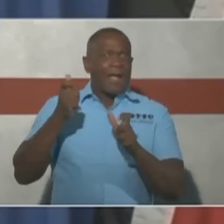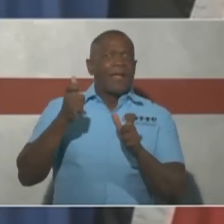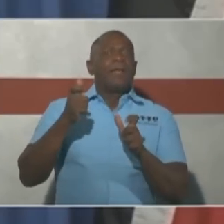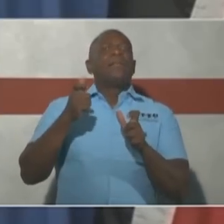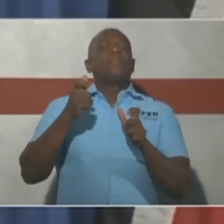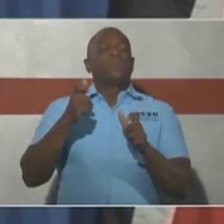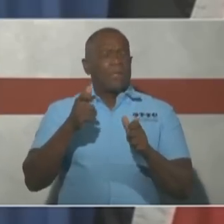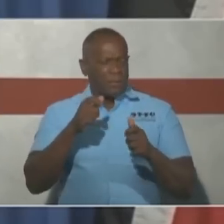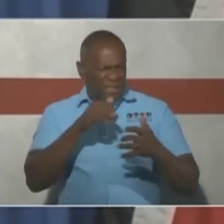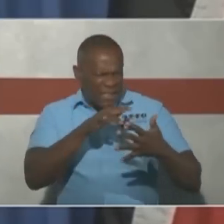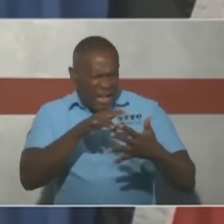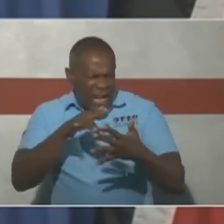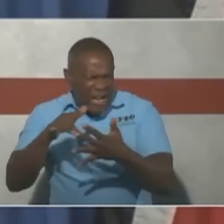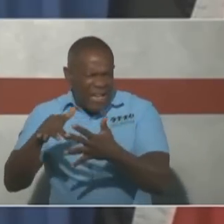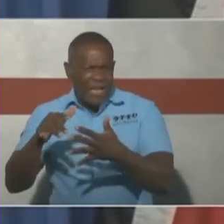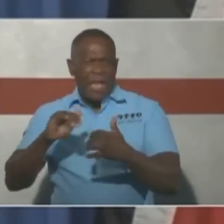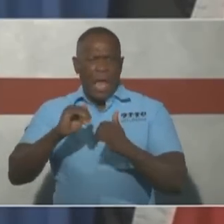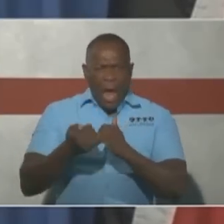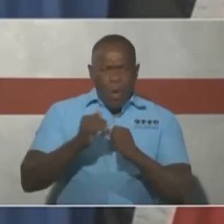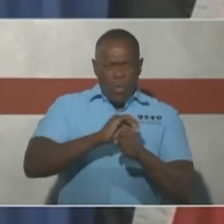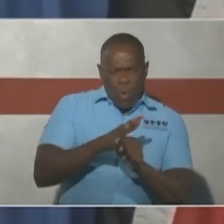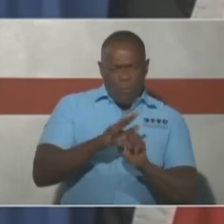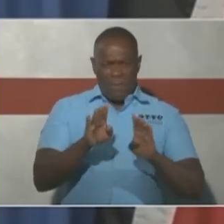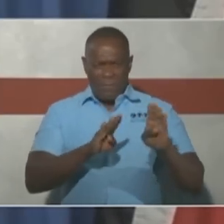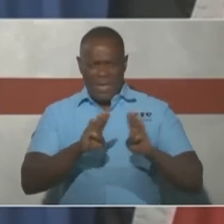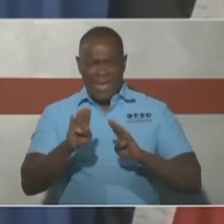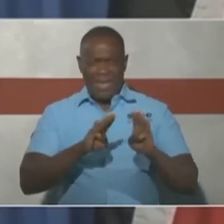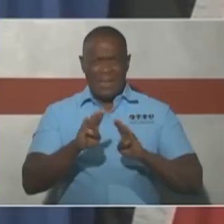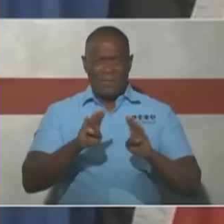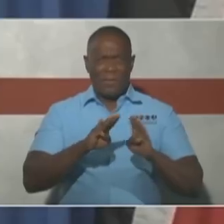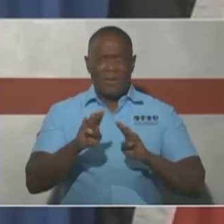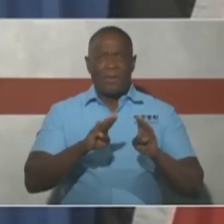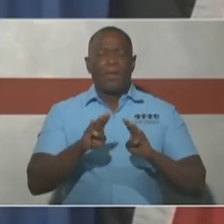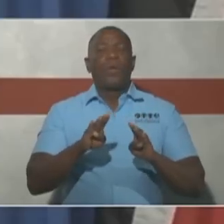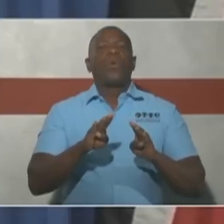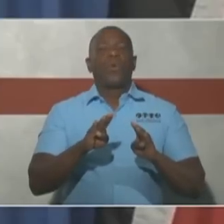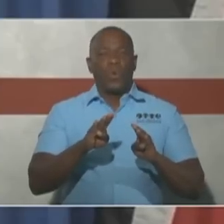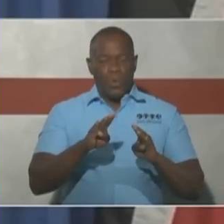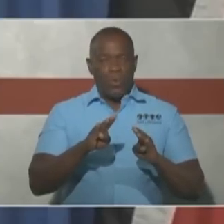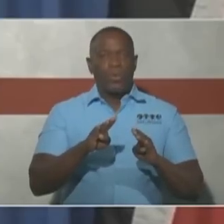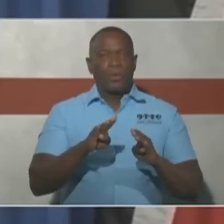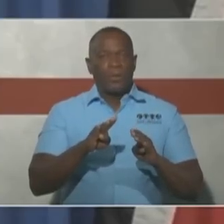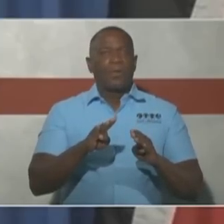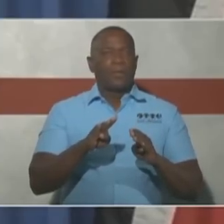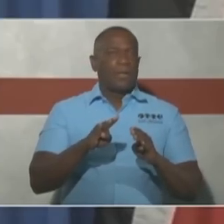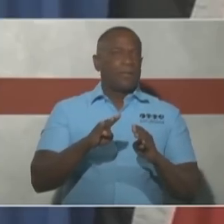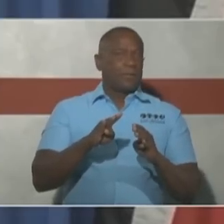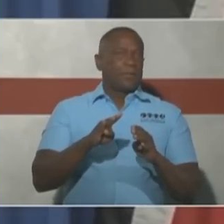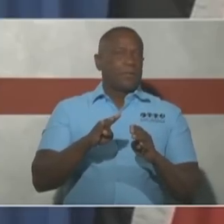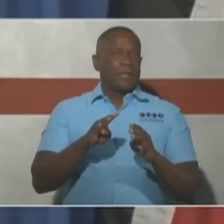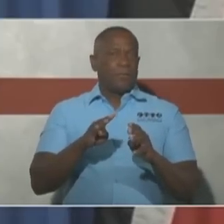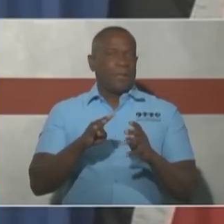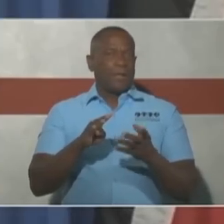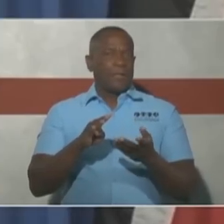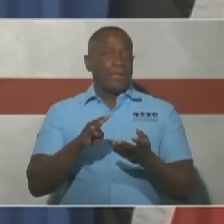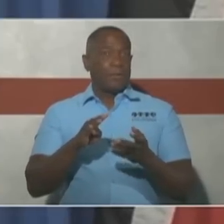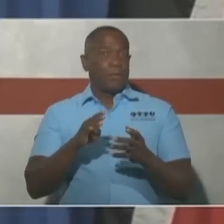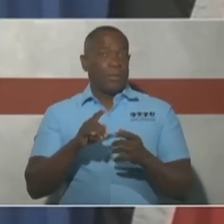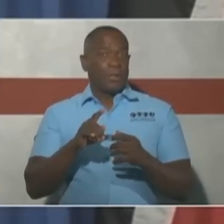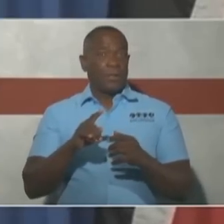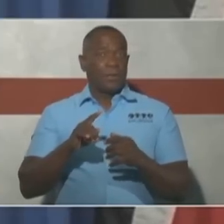of behavior, and most importantly, recognizing the virus and its variants in close to real